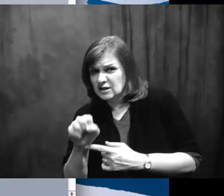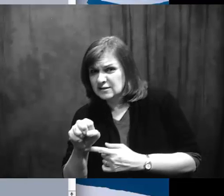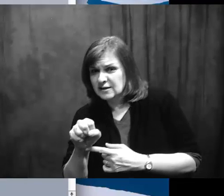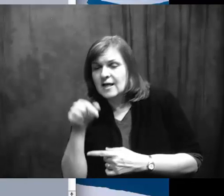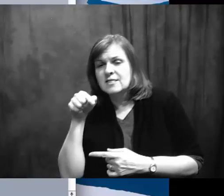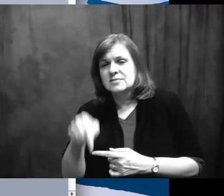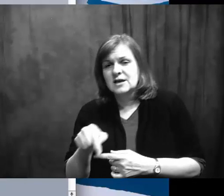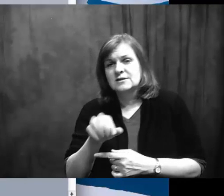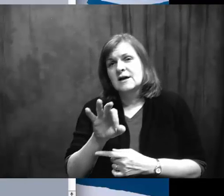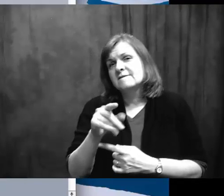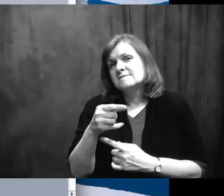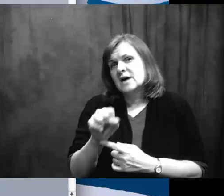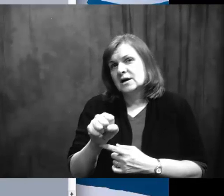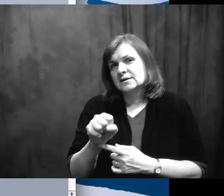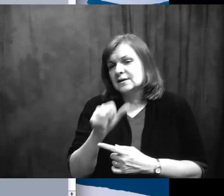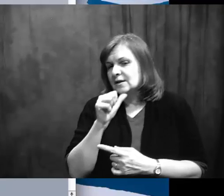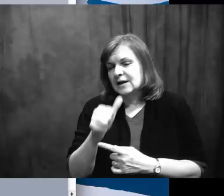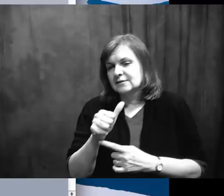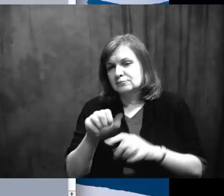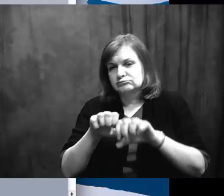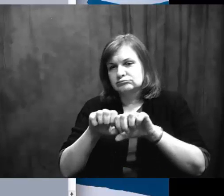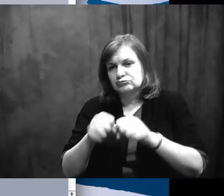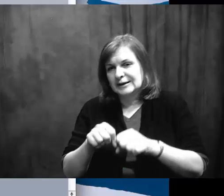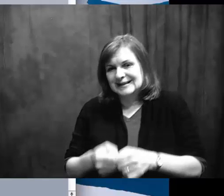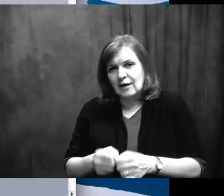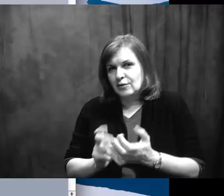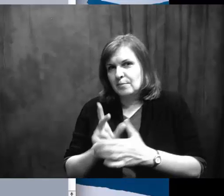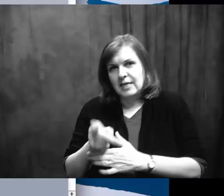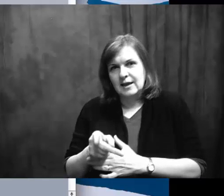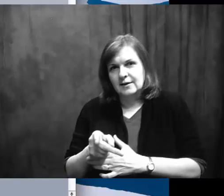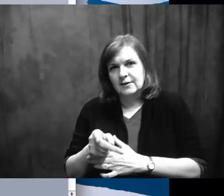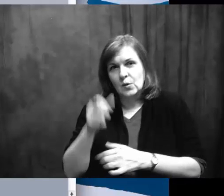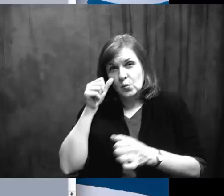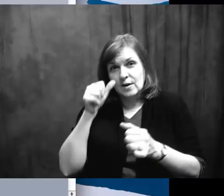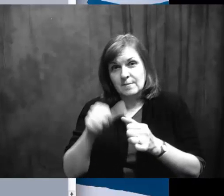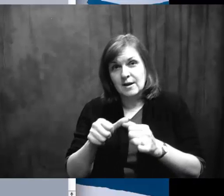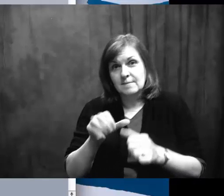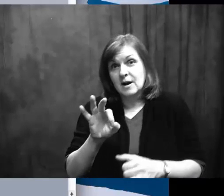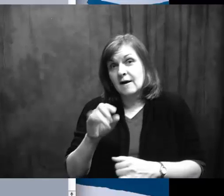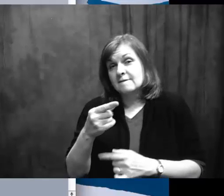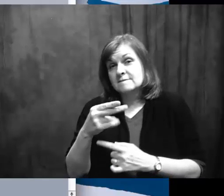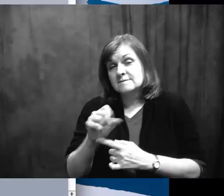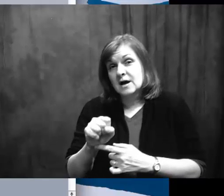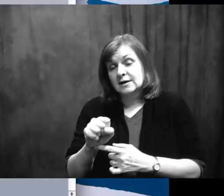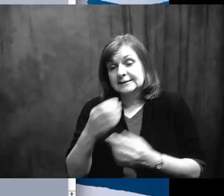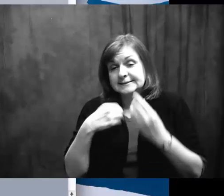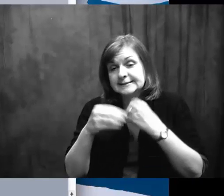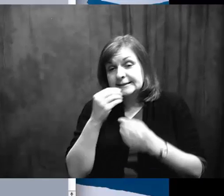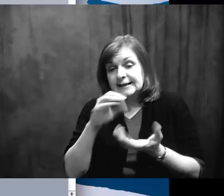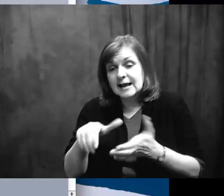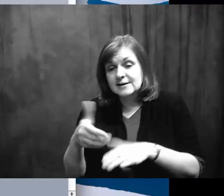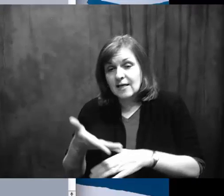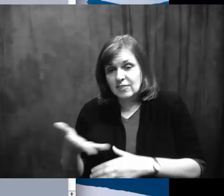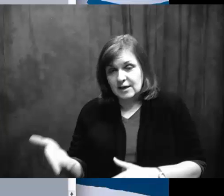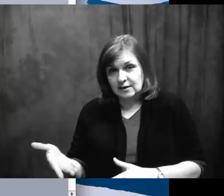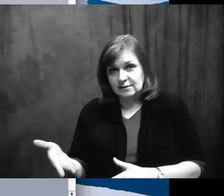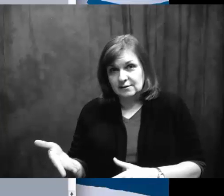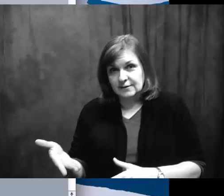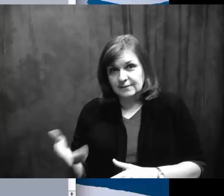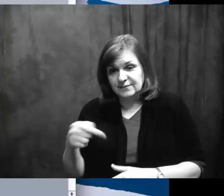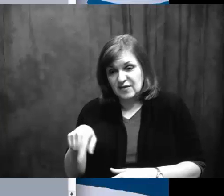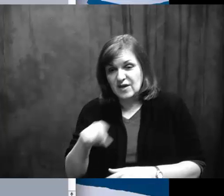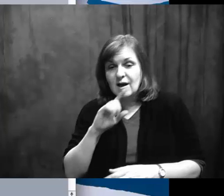fungus in this case are not working to decompose the plant. Remember, fungus feed on dead things.